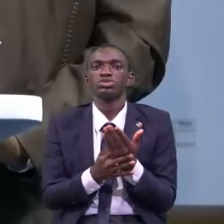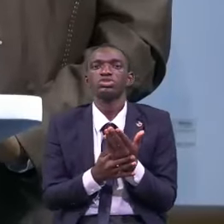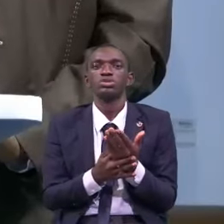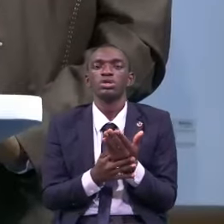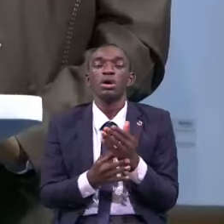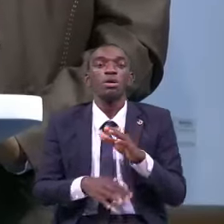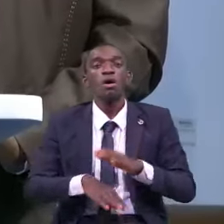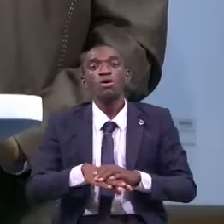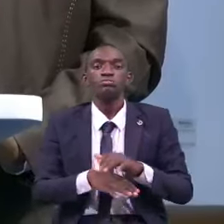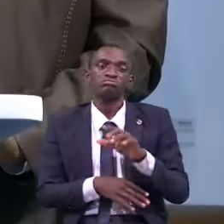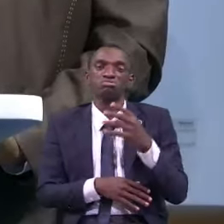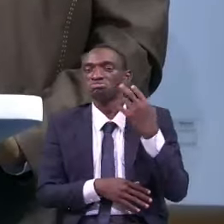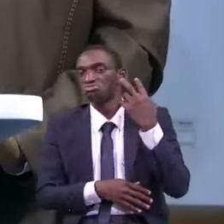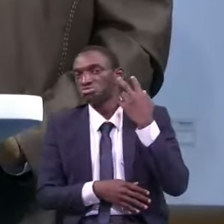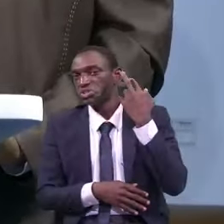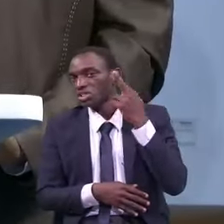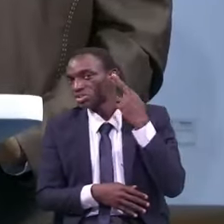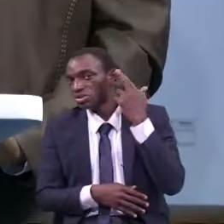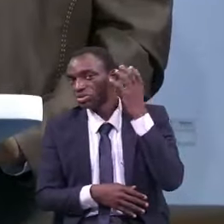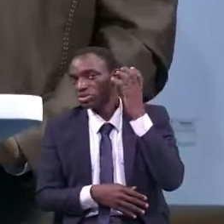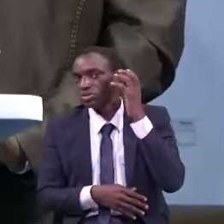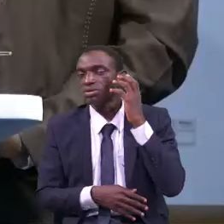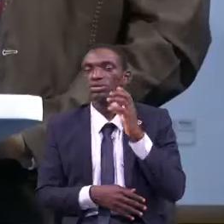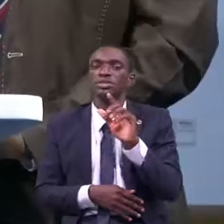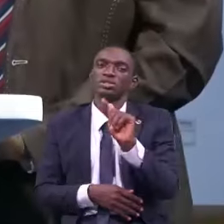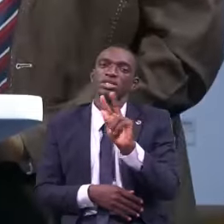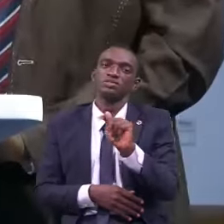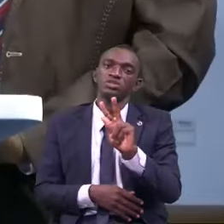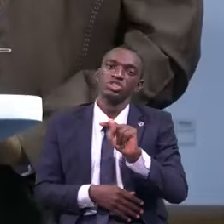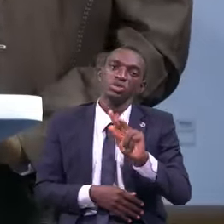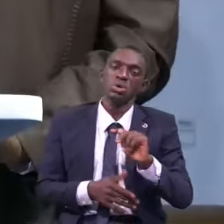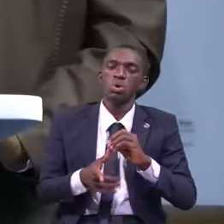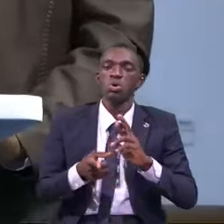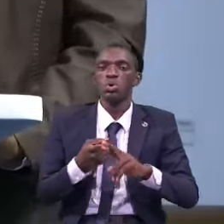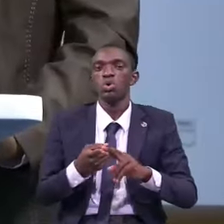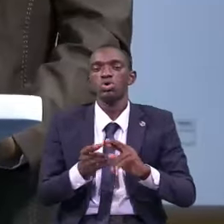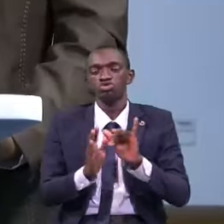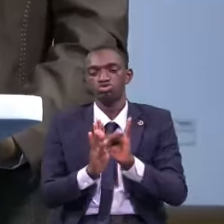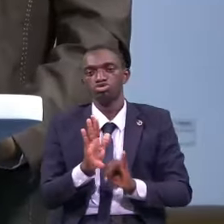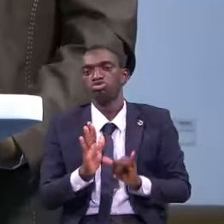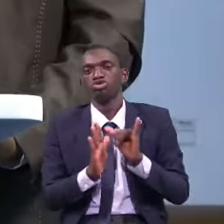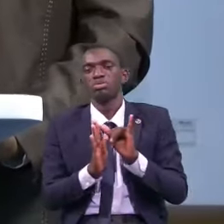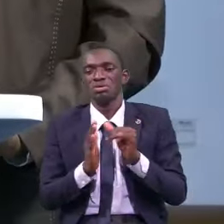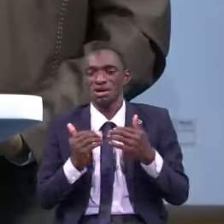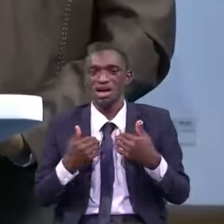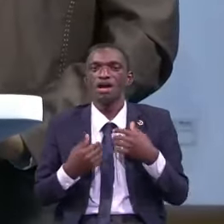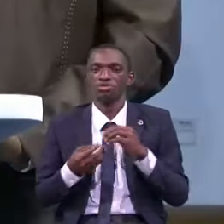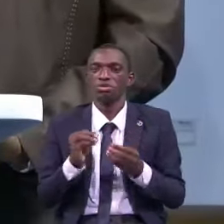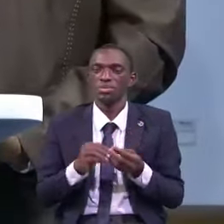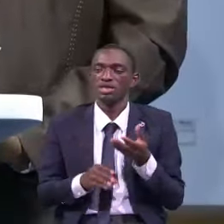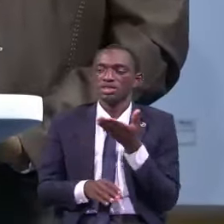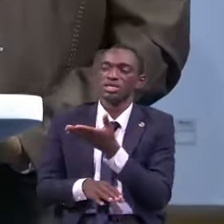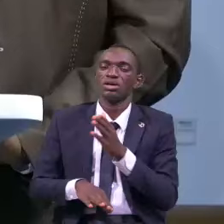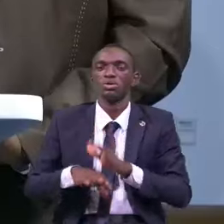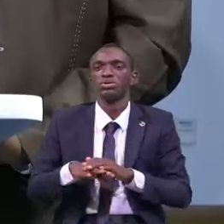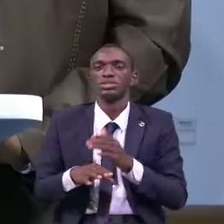or YouTube, vous avez des numéros qui défilent devant l'écran. You have numbers that be on the screen. You have the link. Et